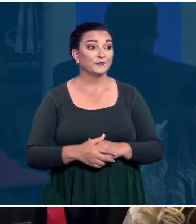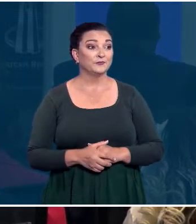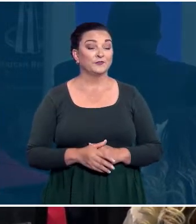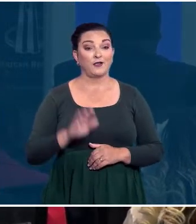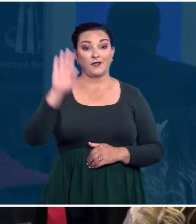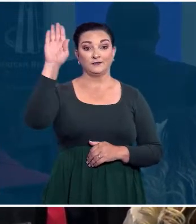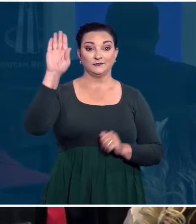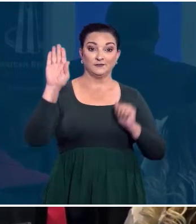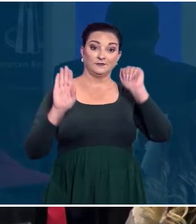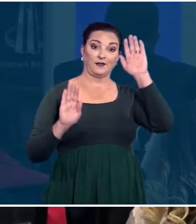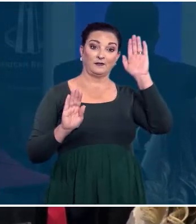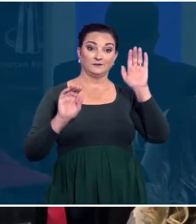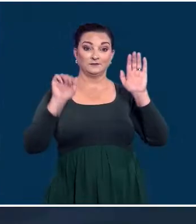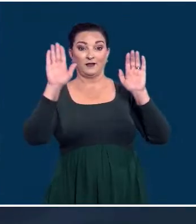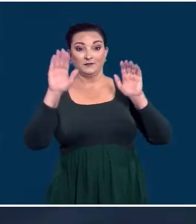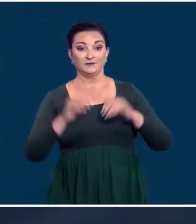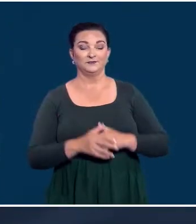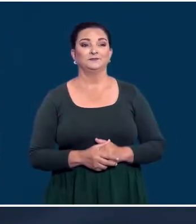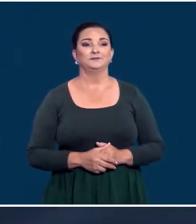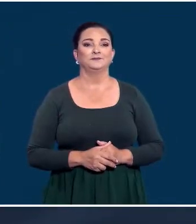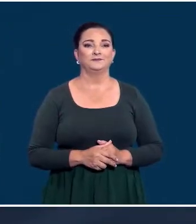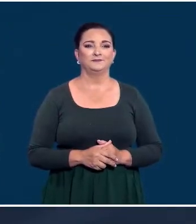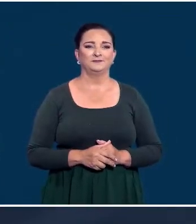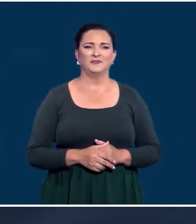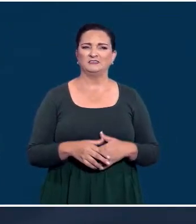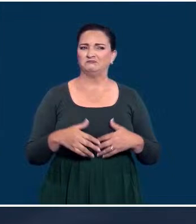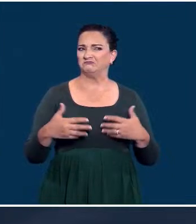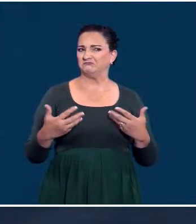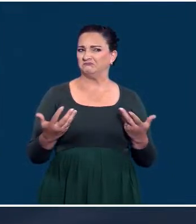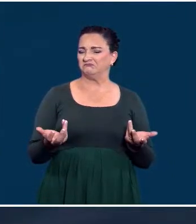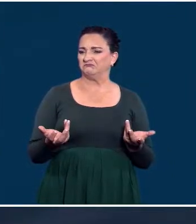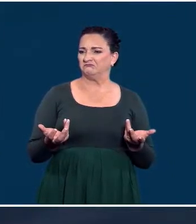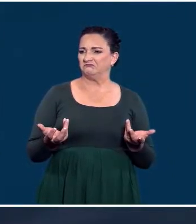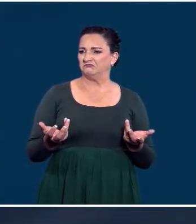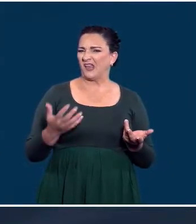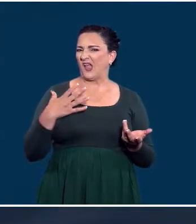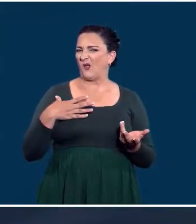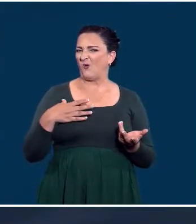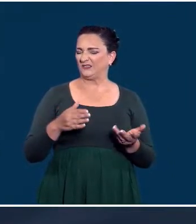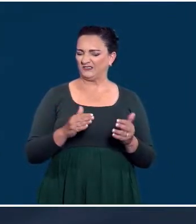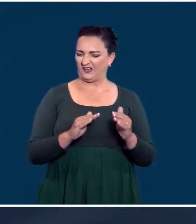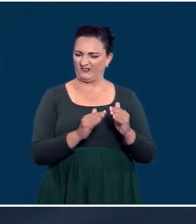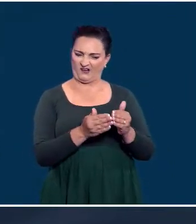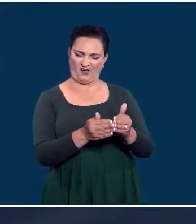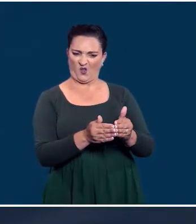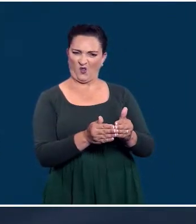I don't know much about the ocean. I'm not sure I will help with the Titanic.